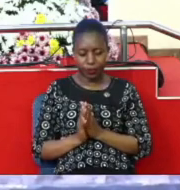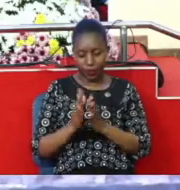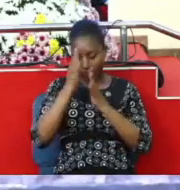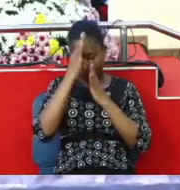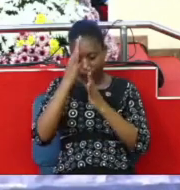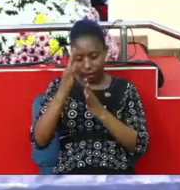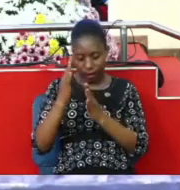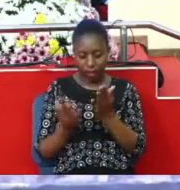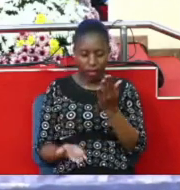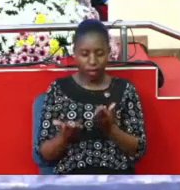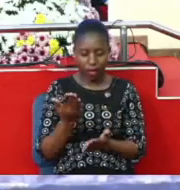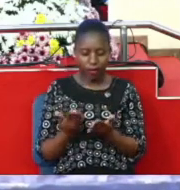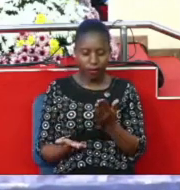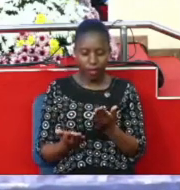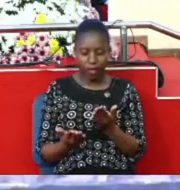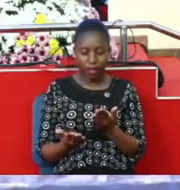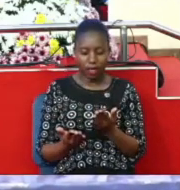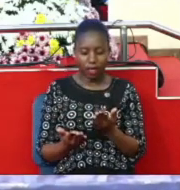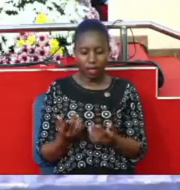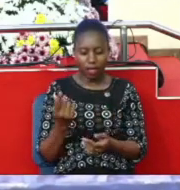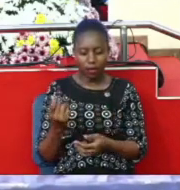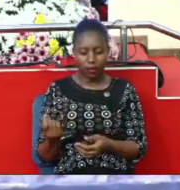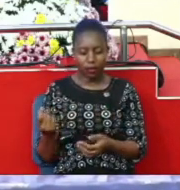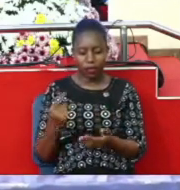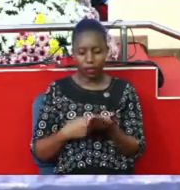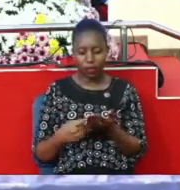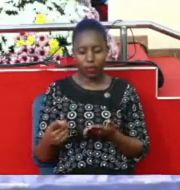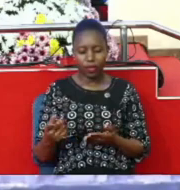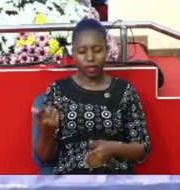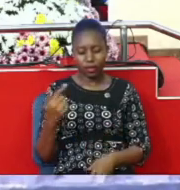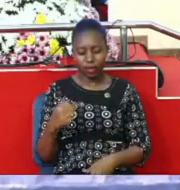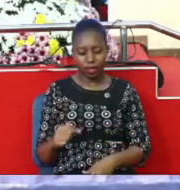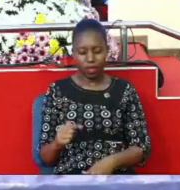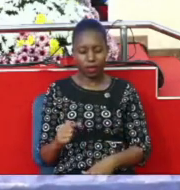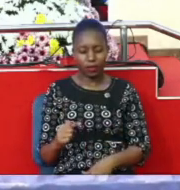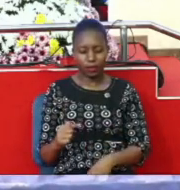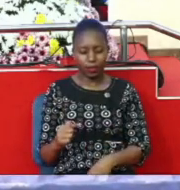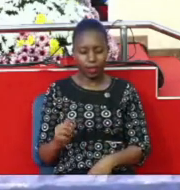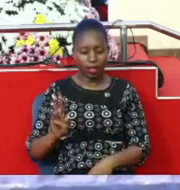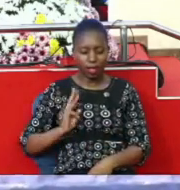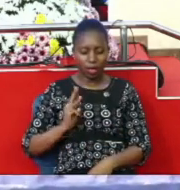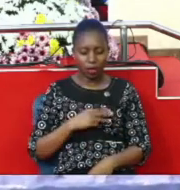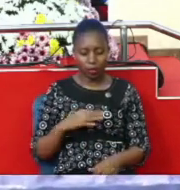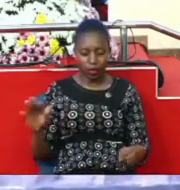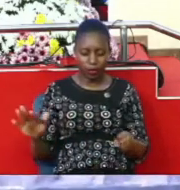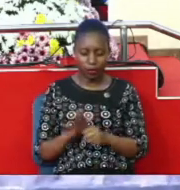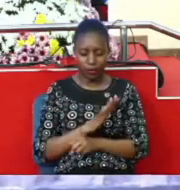this couple of weeks coming from today, we want to fill the whole church with the echoes of